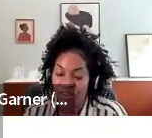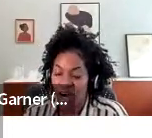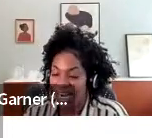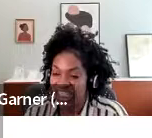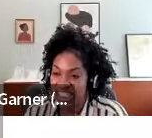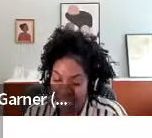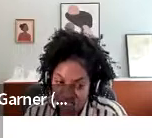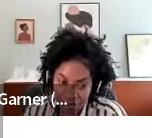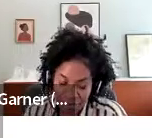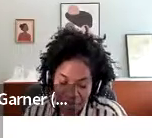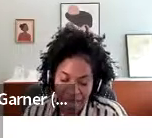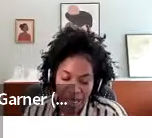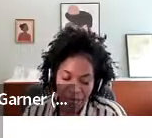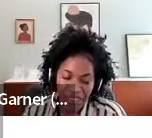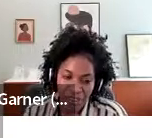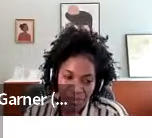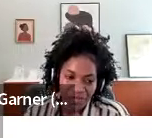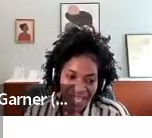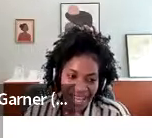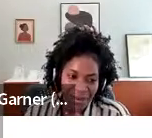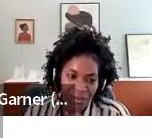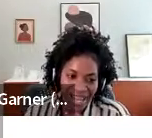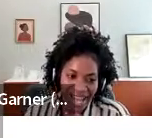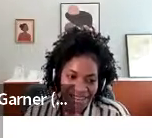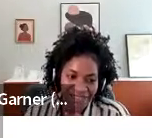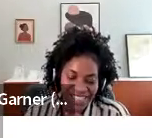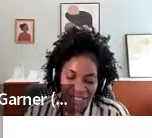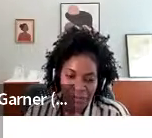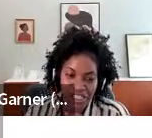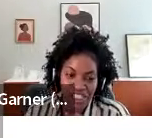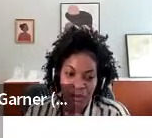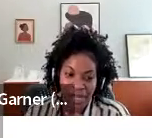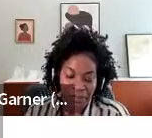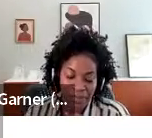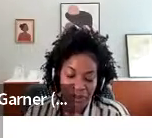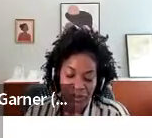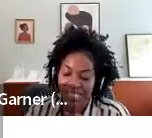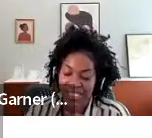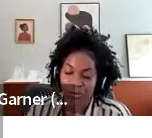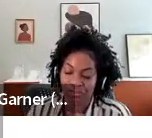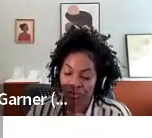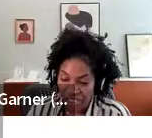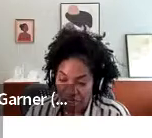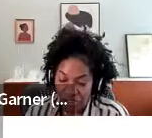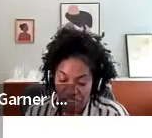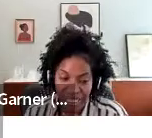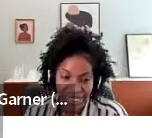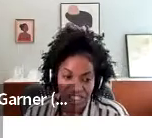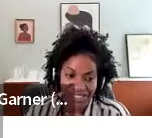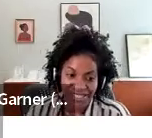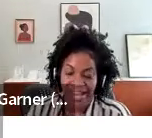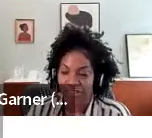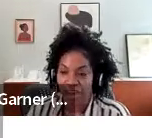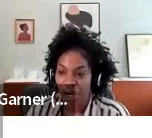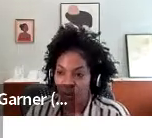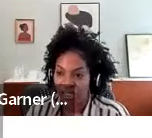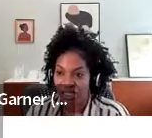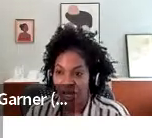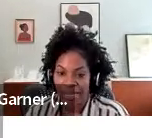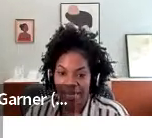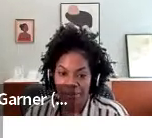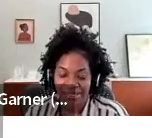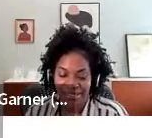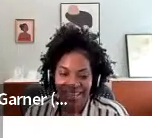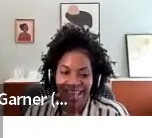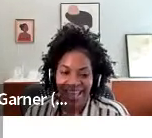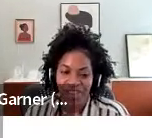is over our education pillar. We have Dr. Michelle Redmond, who is over research, and she is out of our